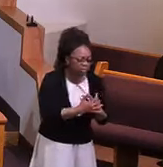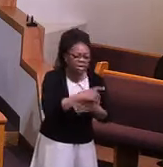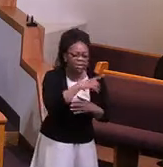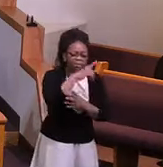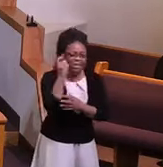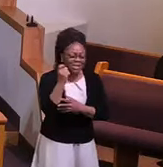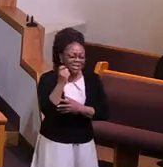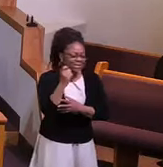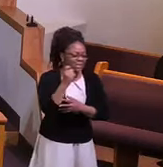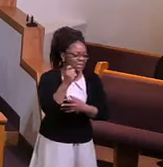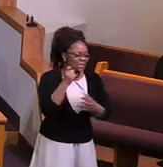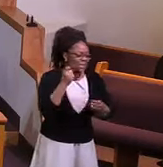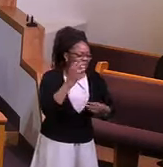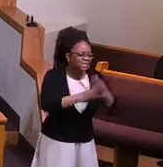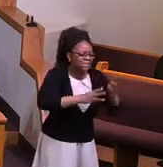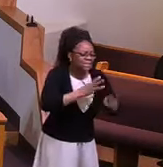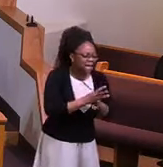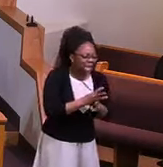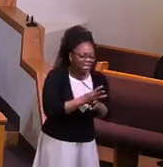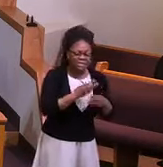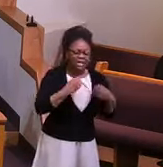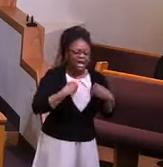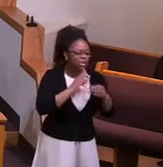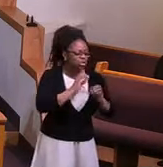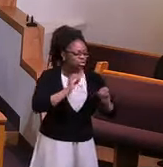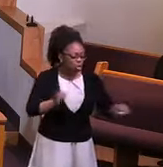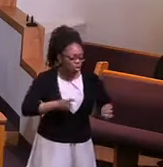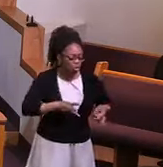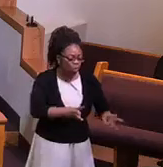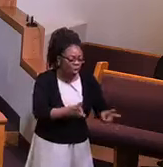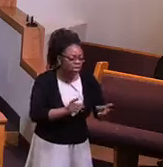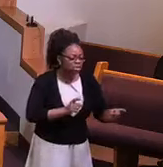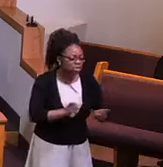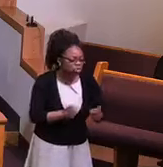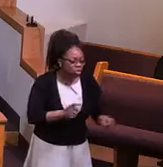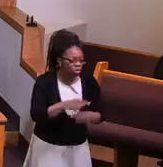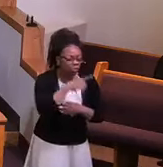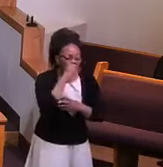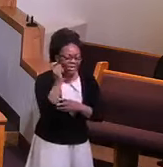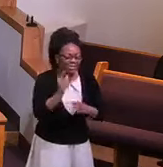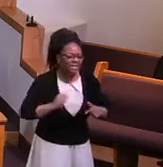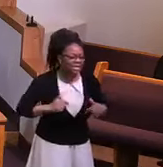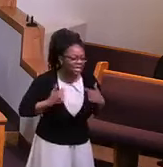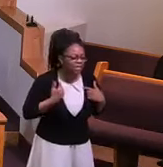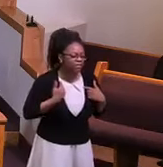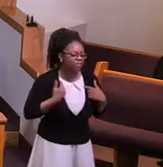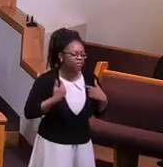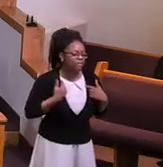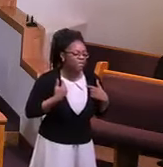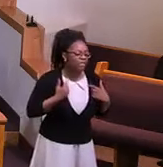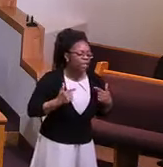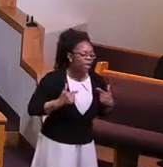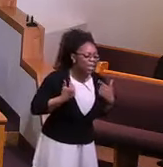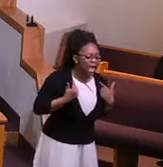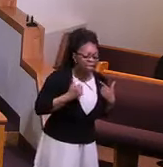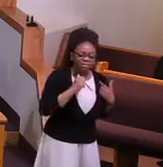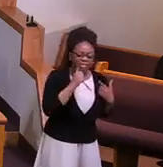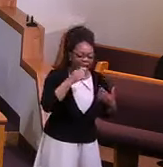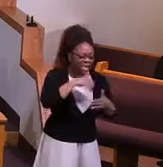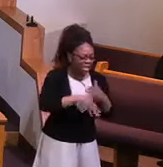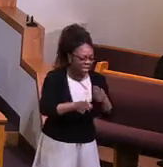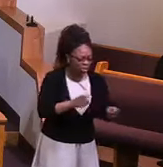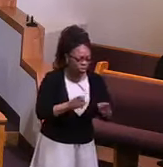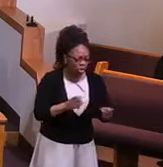society has no other way of controlling them because they live their lives out of control. They don't live a life